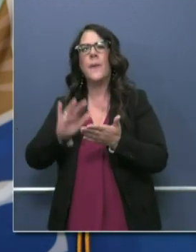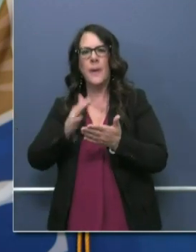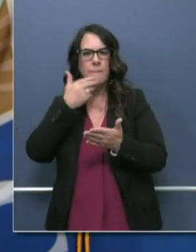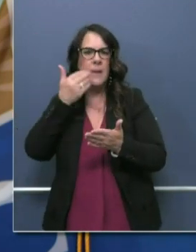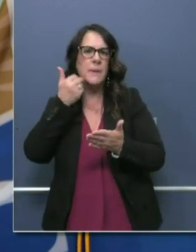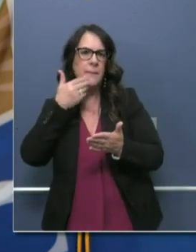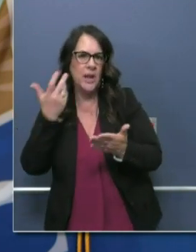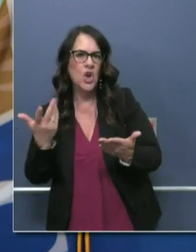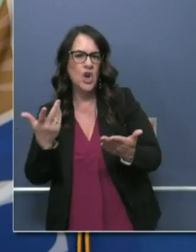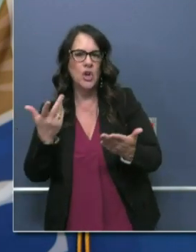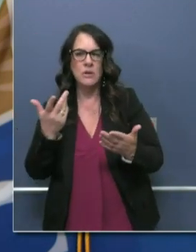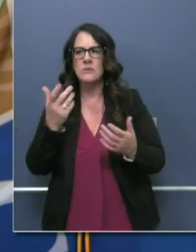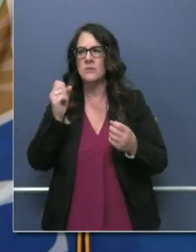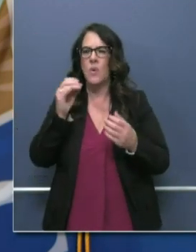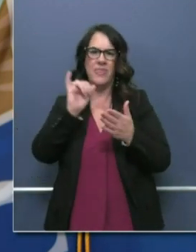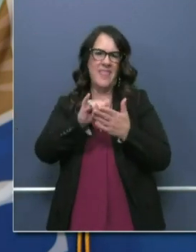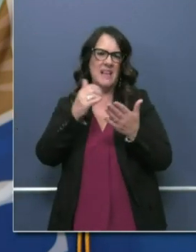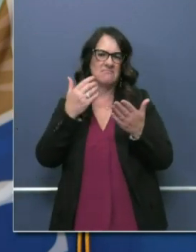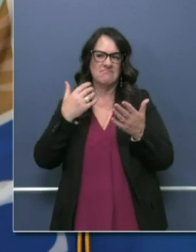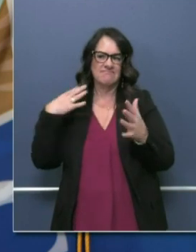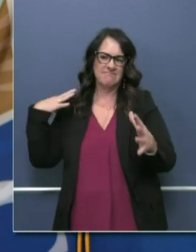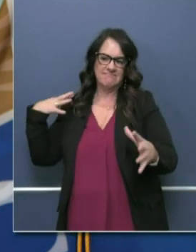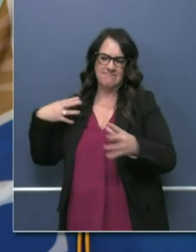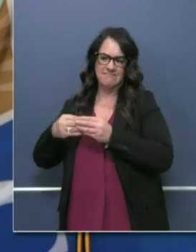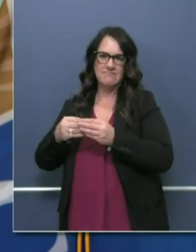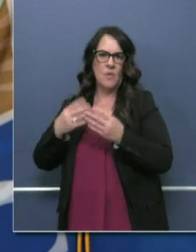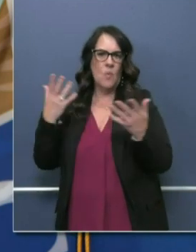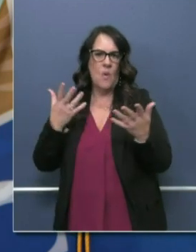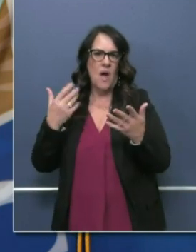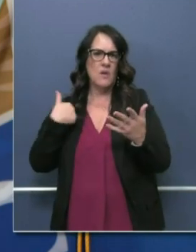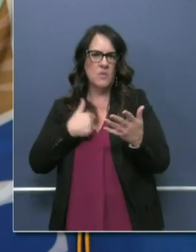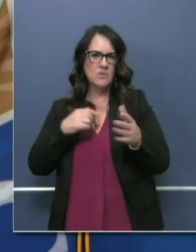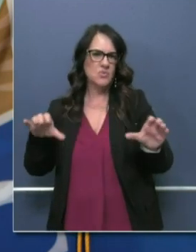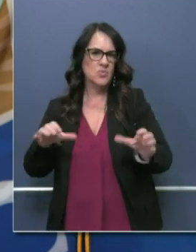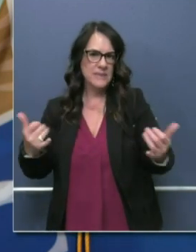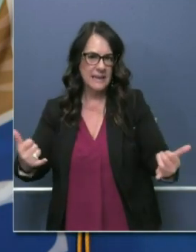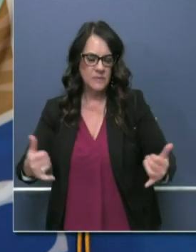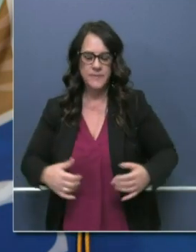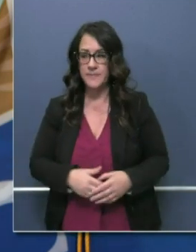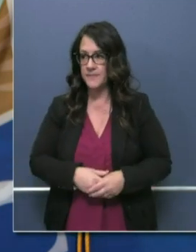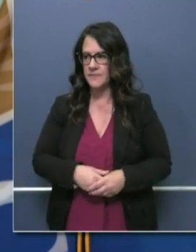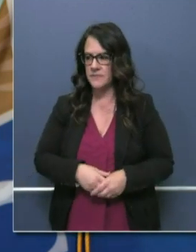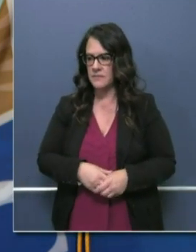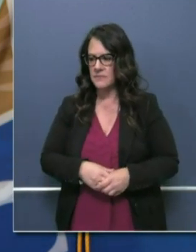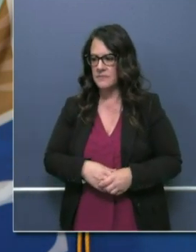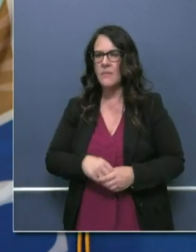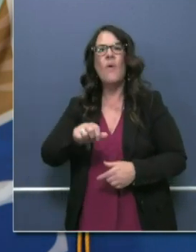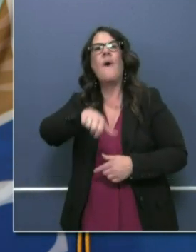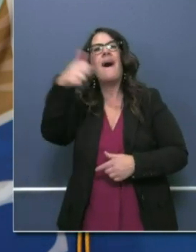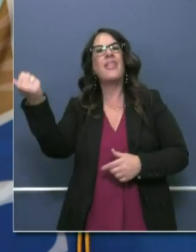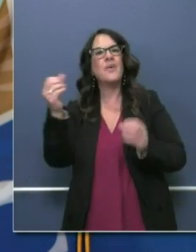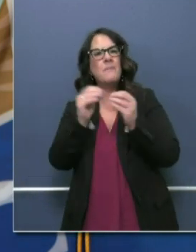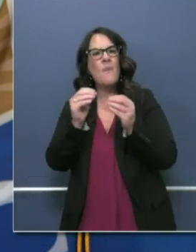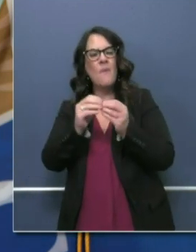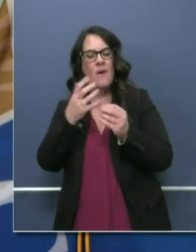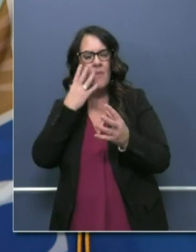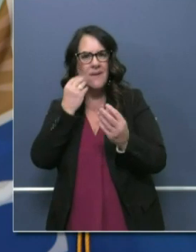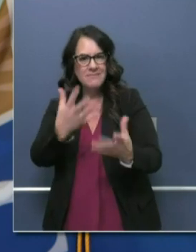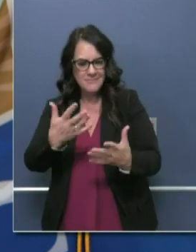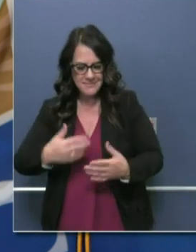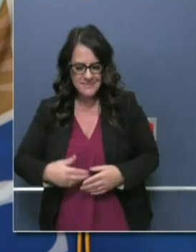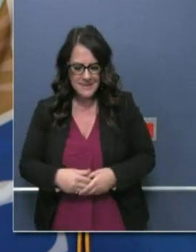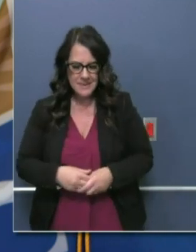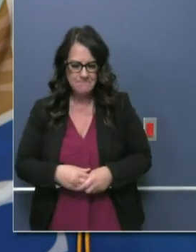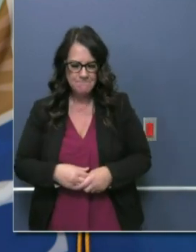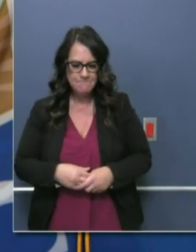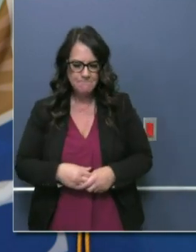So that's where we are in terms of the update there. In terms of just broader updates, I just want to mention